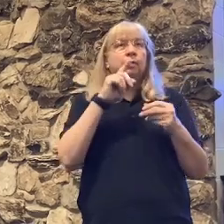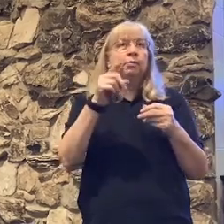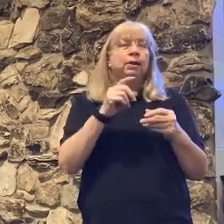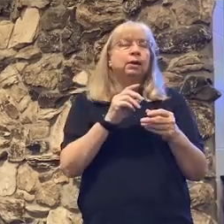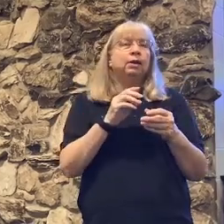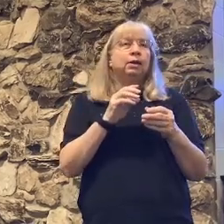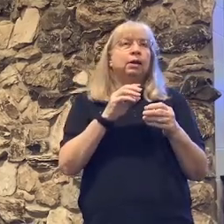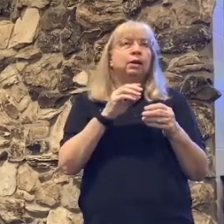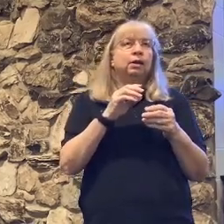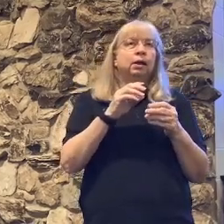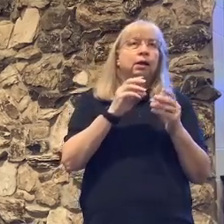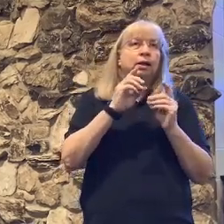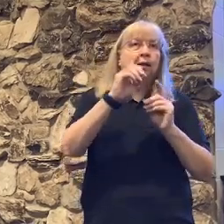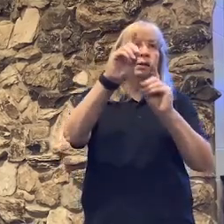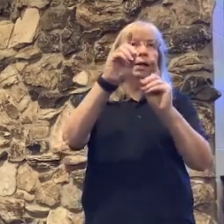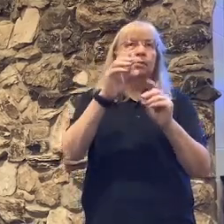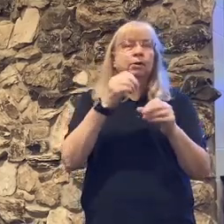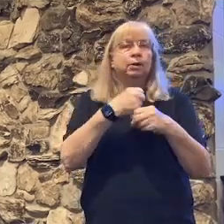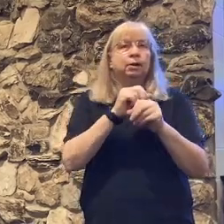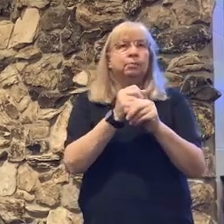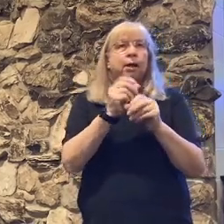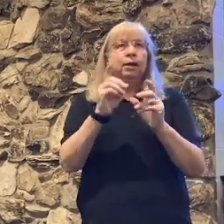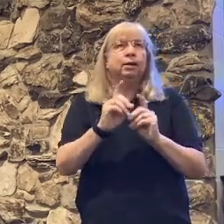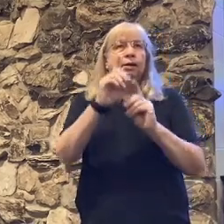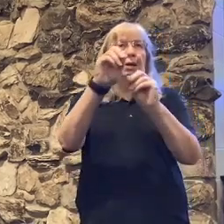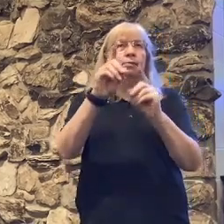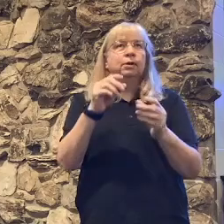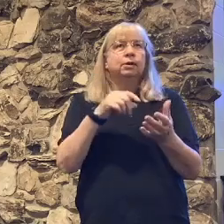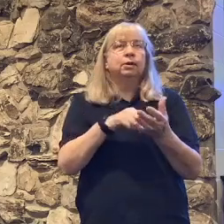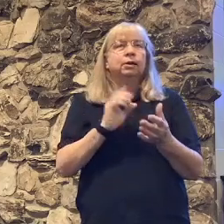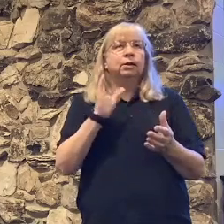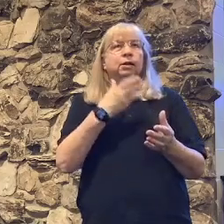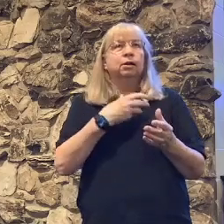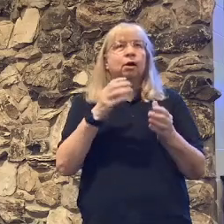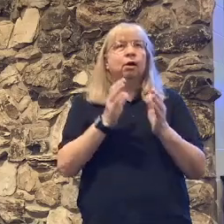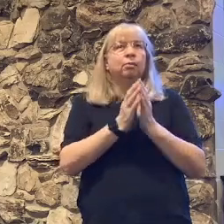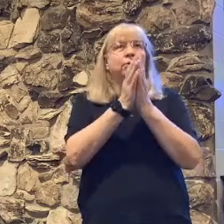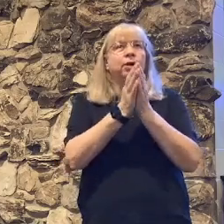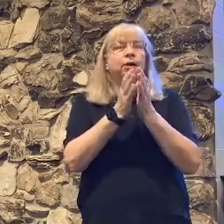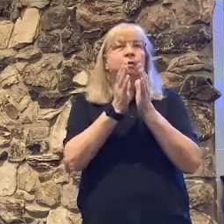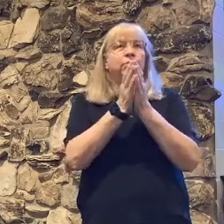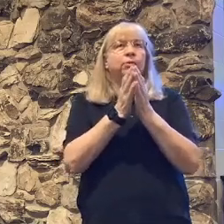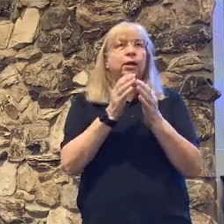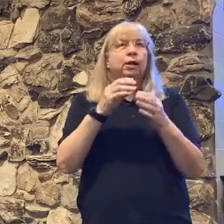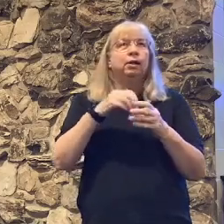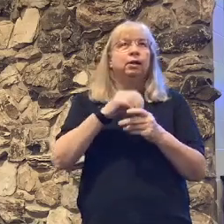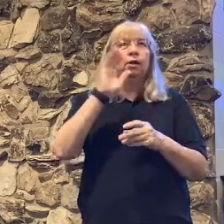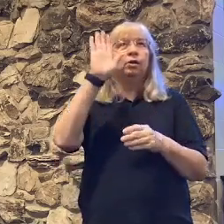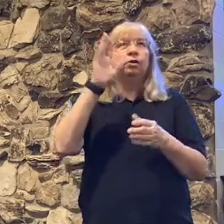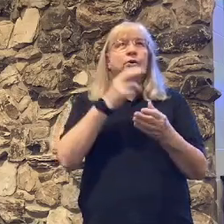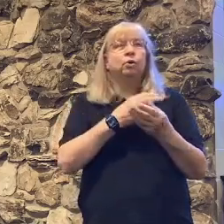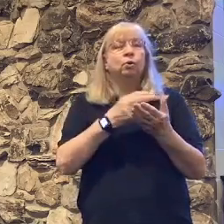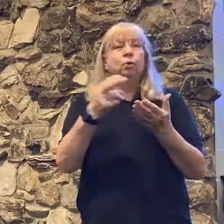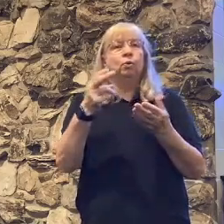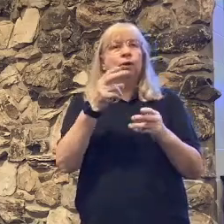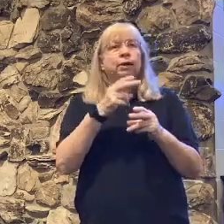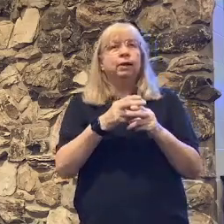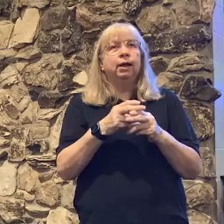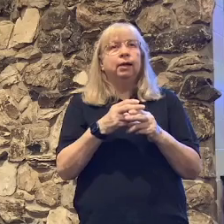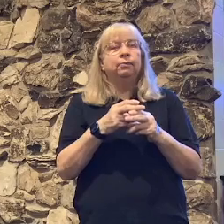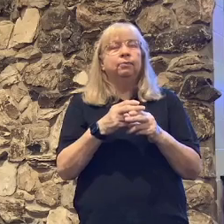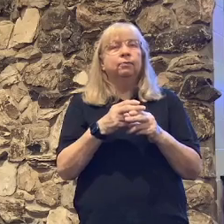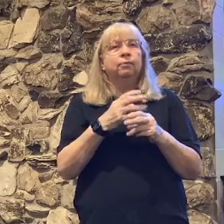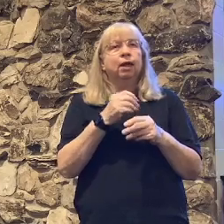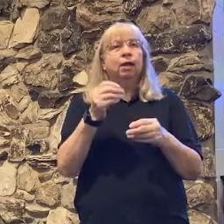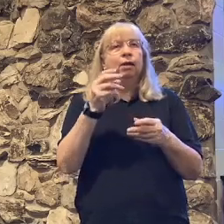make disciples. This is our prayer, Lord. We pray it in your holy name and